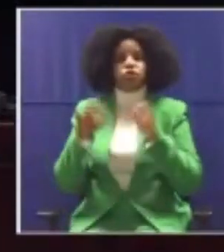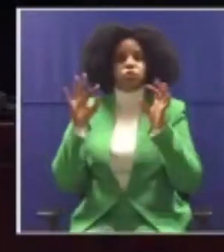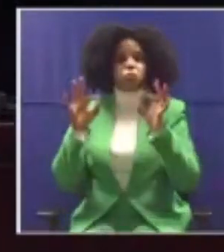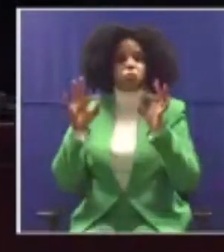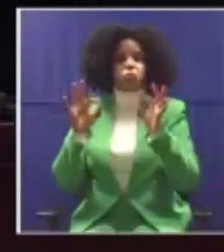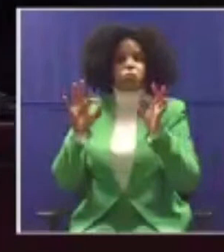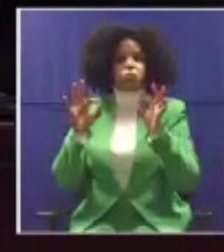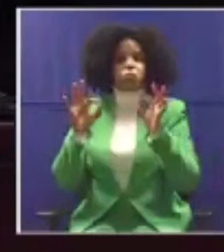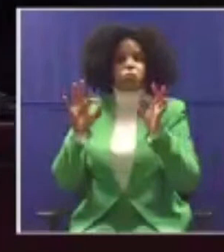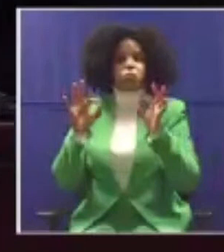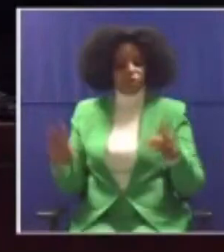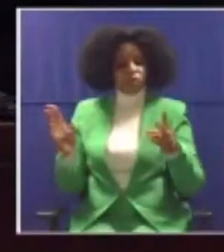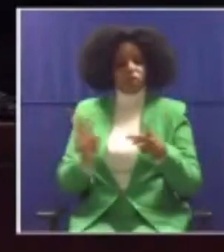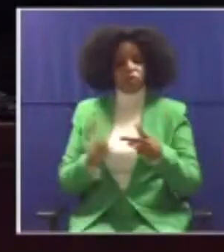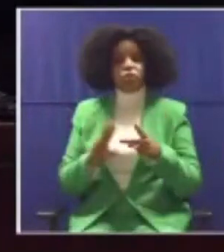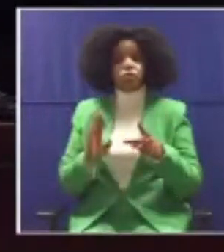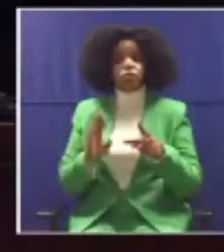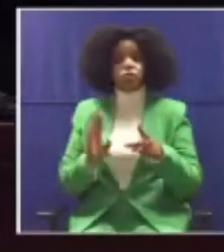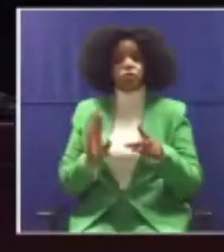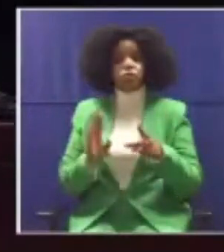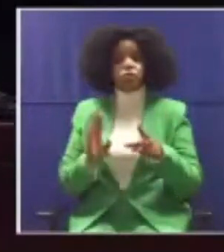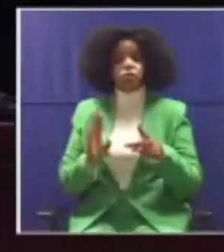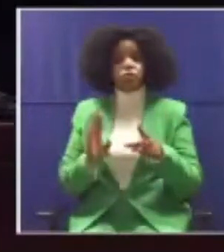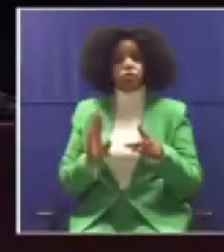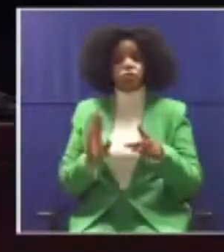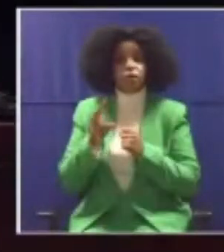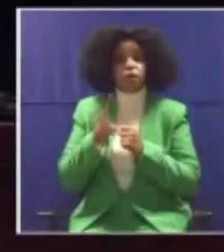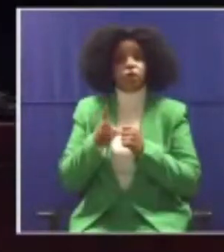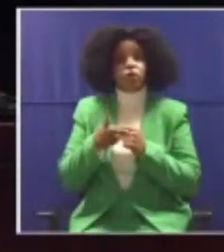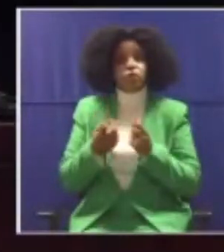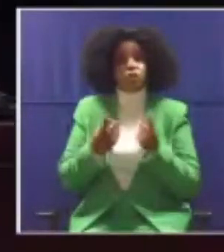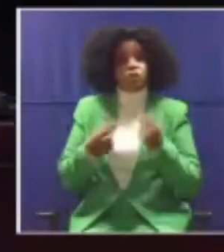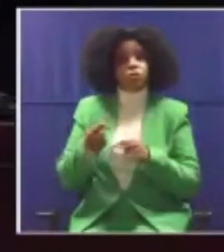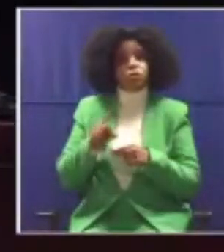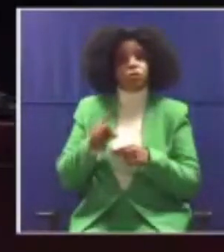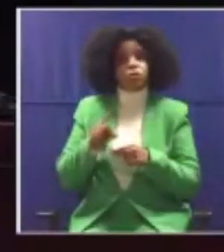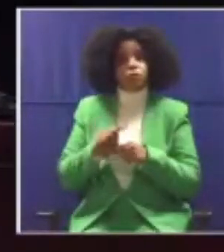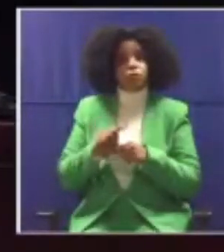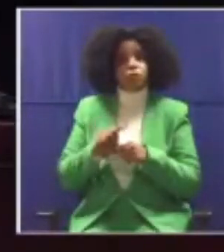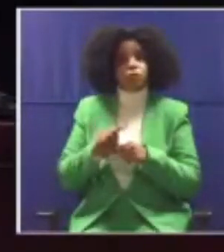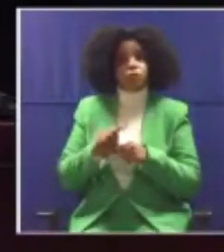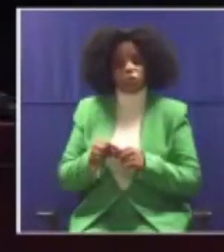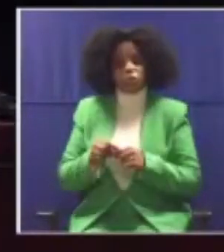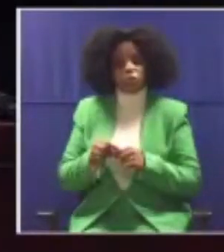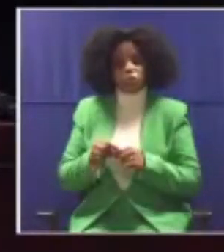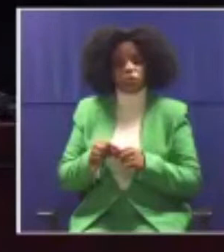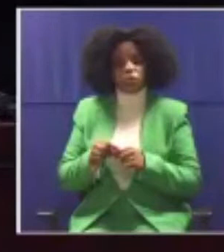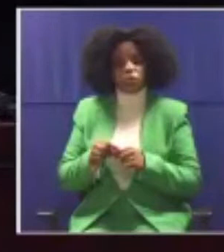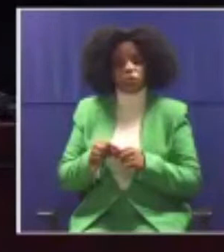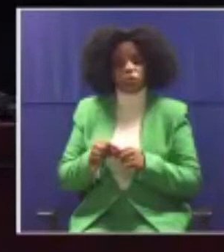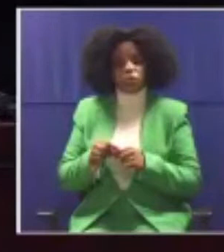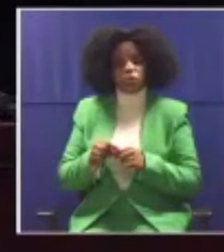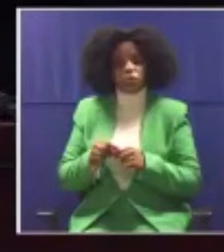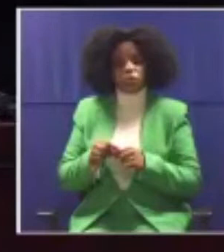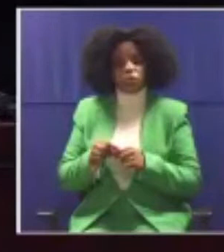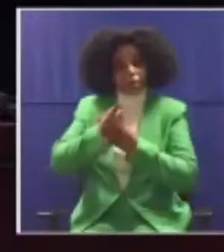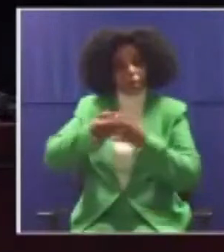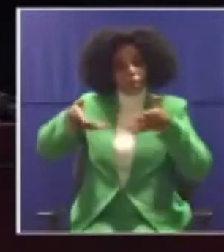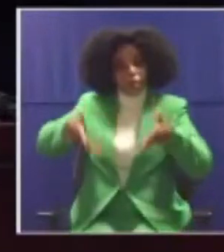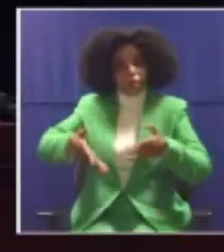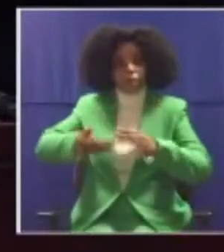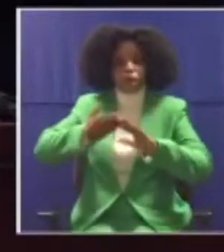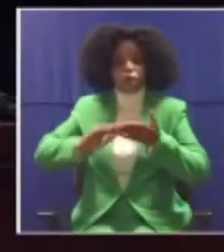also includes families giving to the needy and the destitute in our communities, and thereby